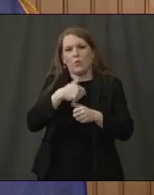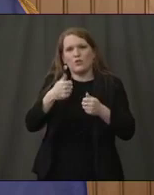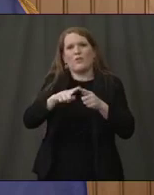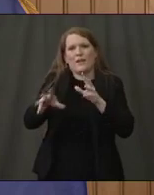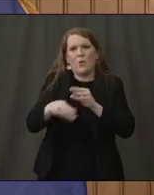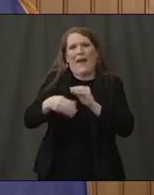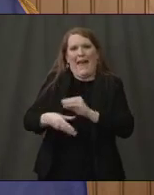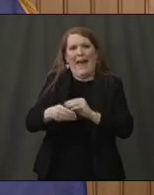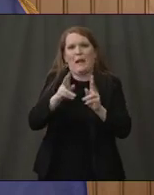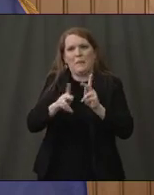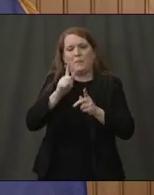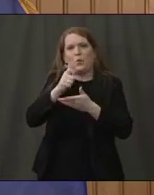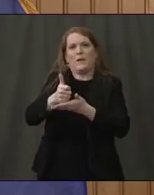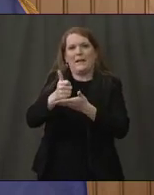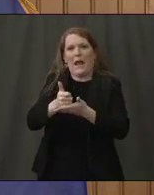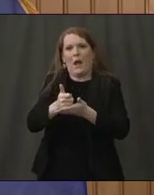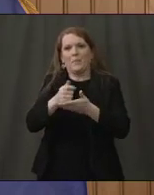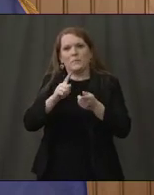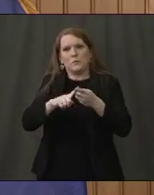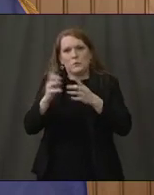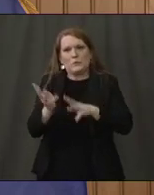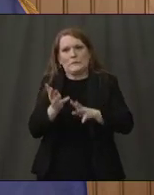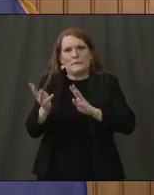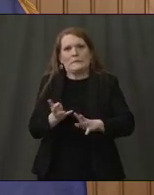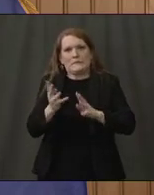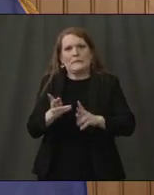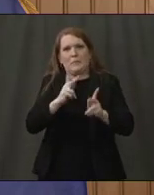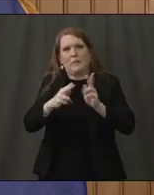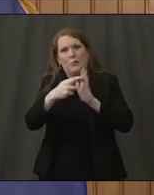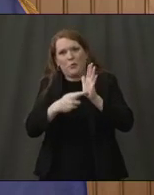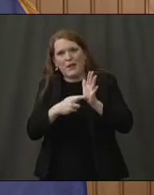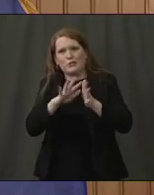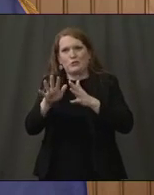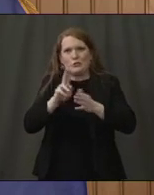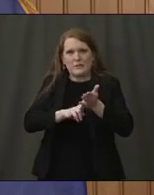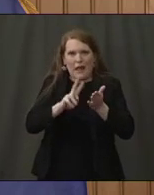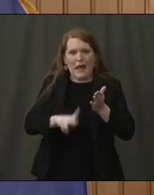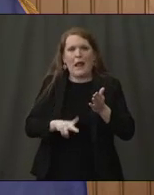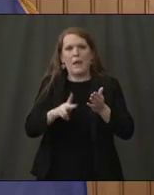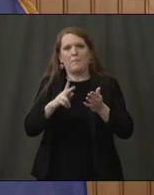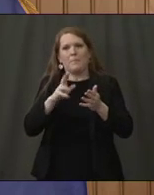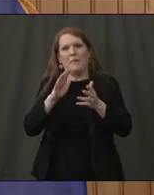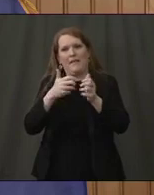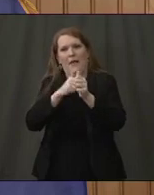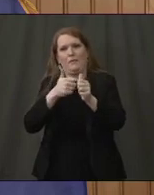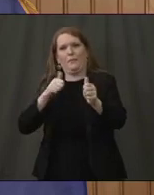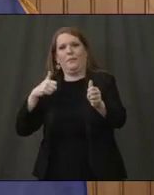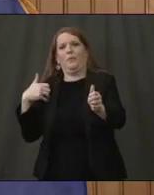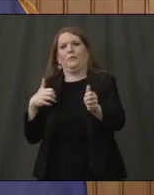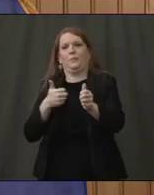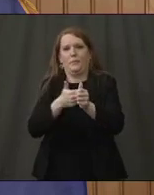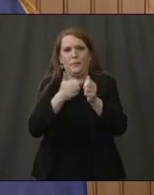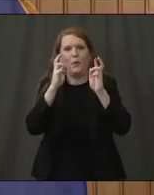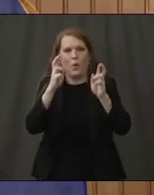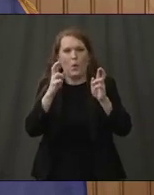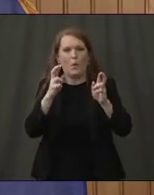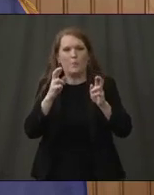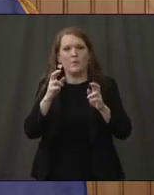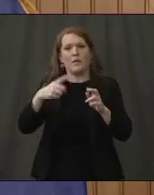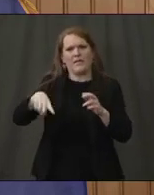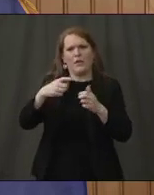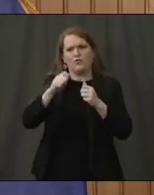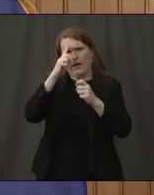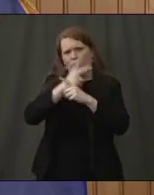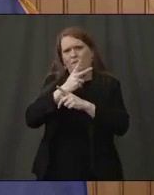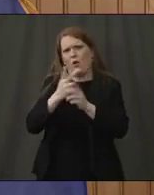down. And Kurt and his team are working on a technical fix that I hope we'll be able to announce in the next few days, so we'll be able to get those